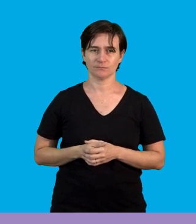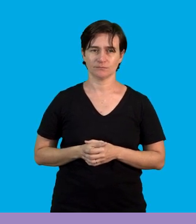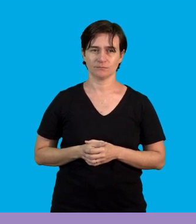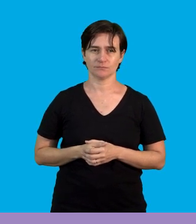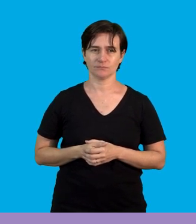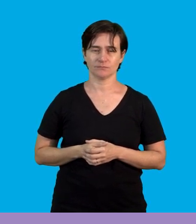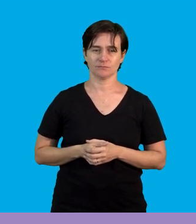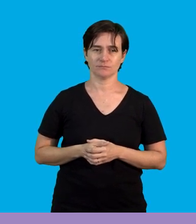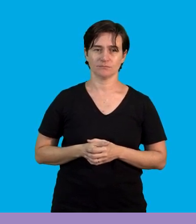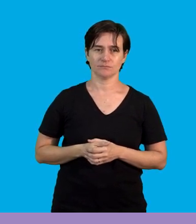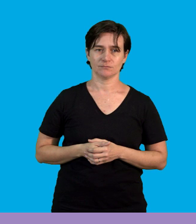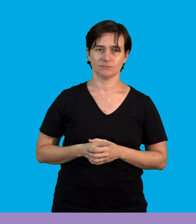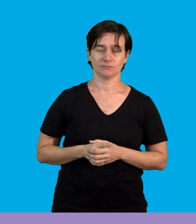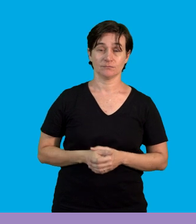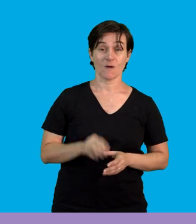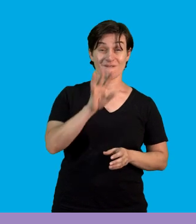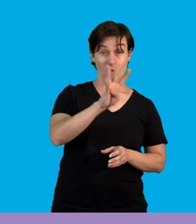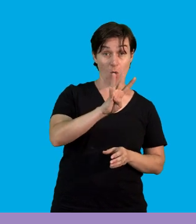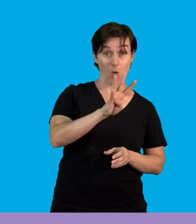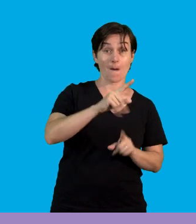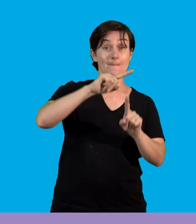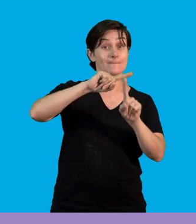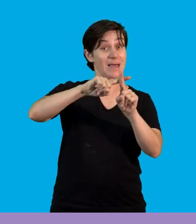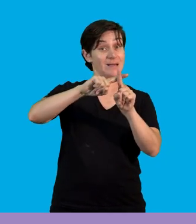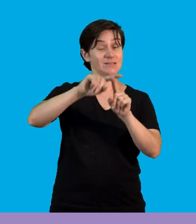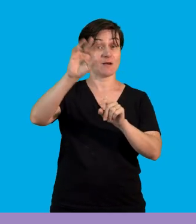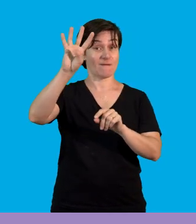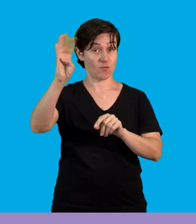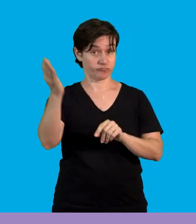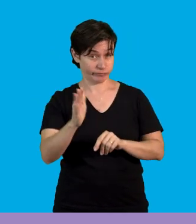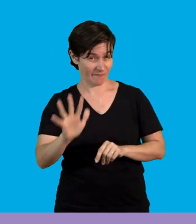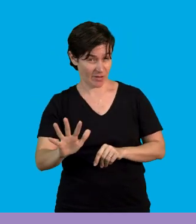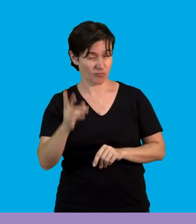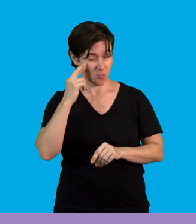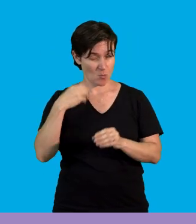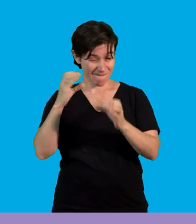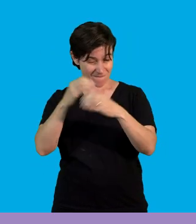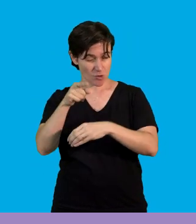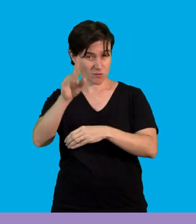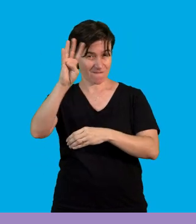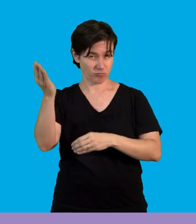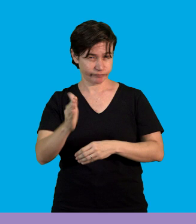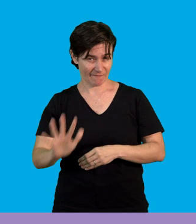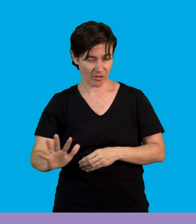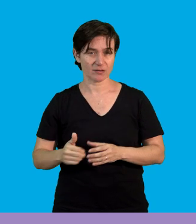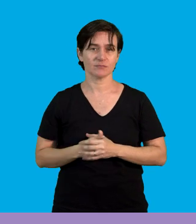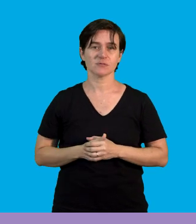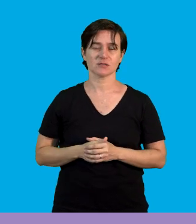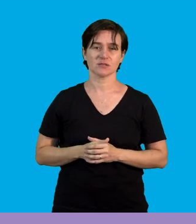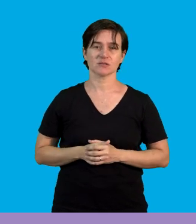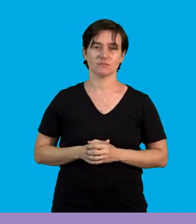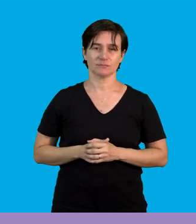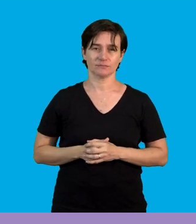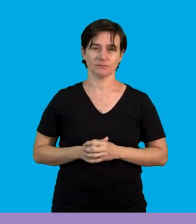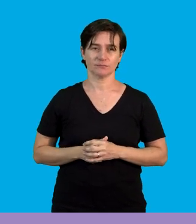It would be 4 plus 4/5. That's the fraction that we're dealing with. So it would be